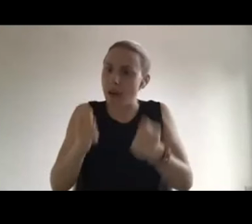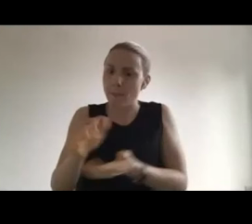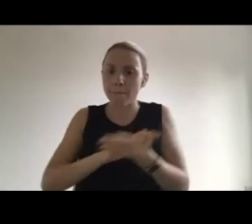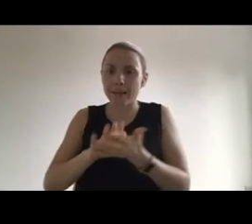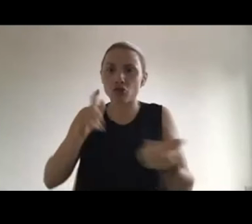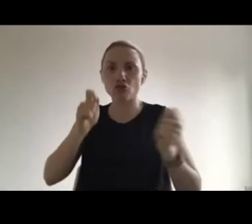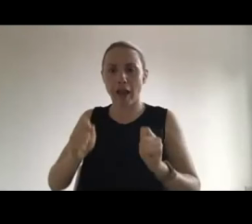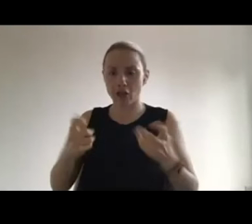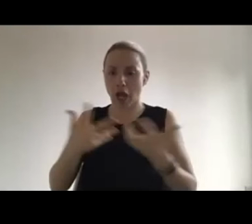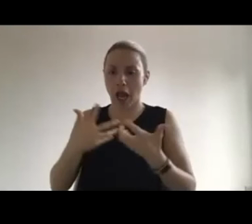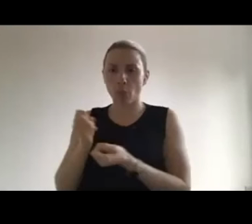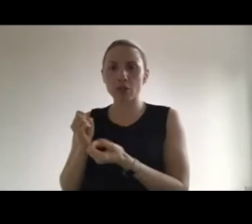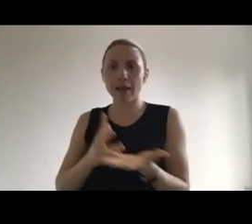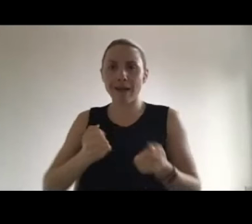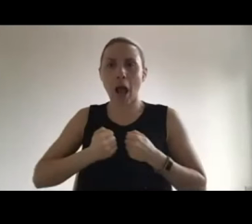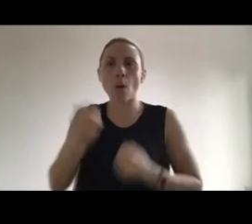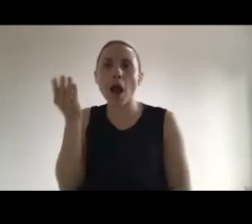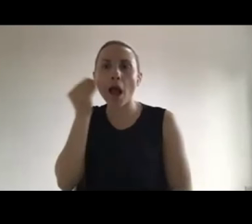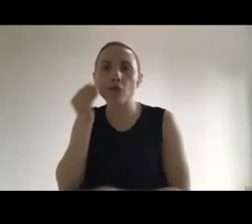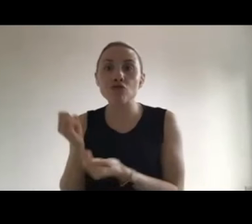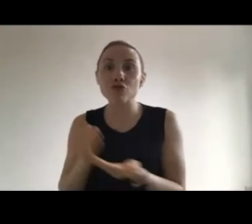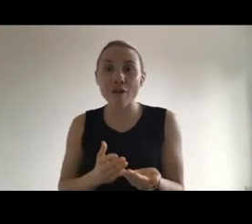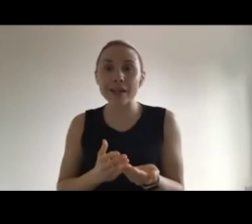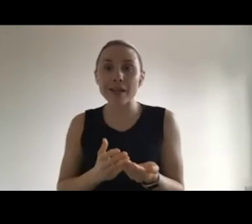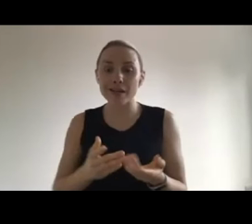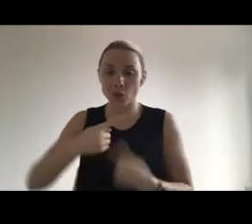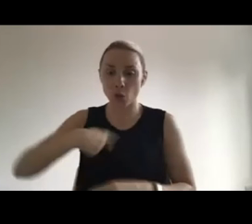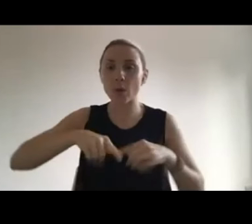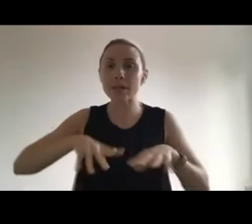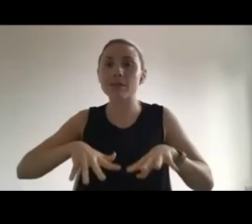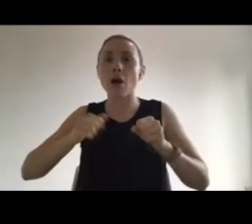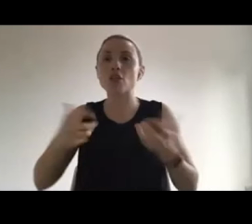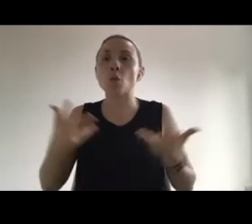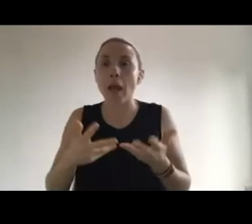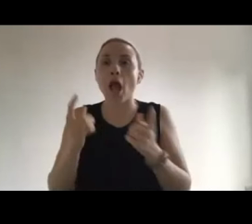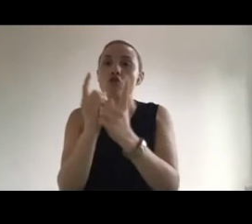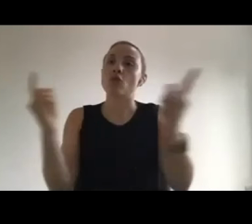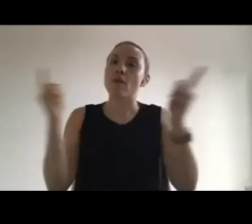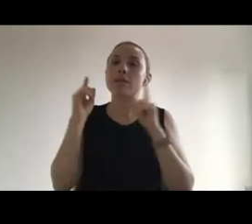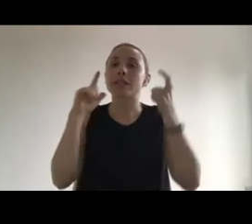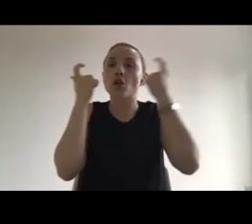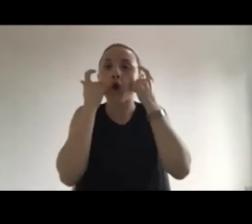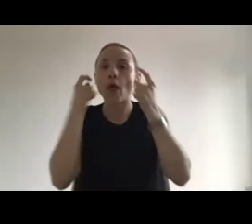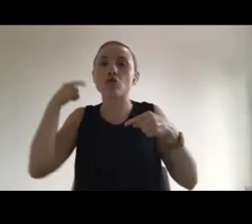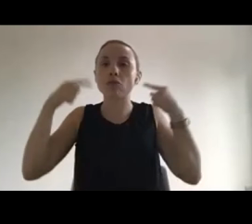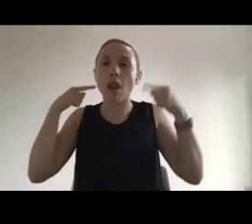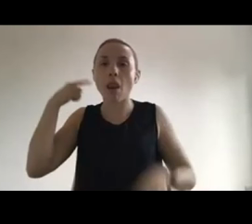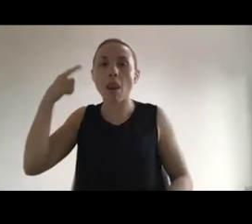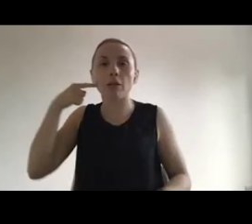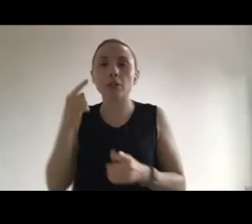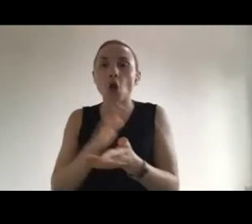we've started at University College London hospitals, where we have engaged with the